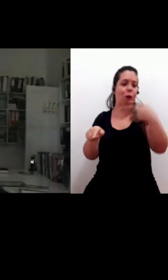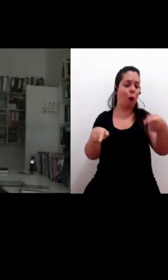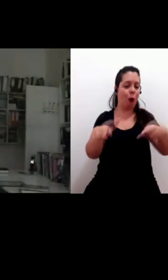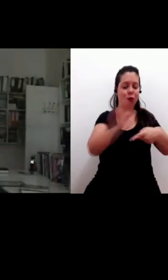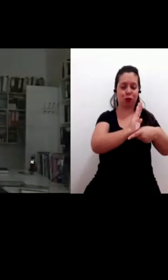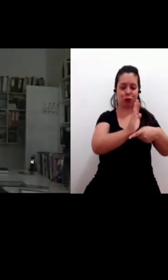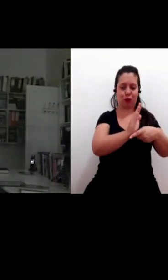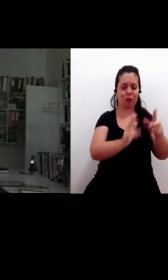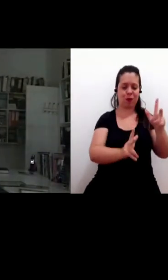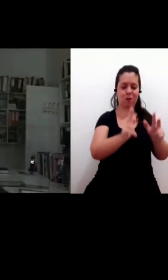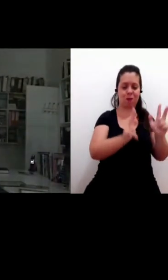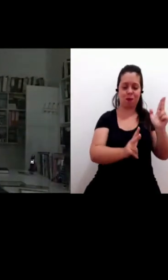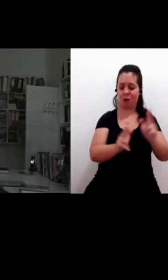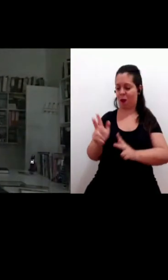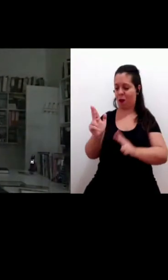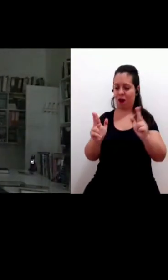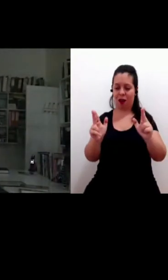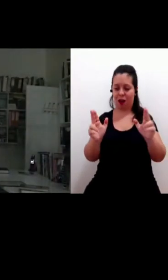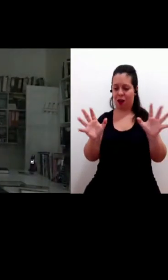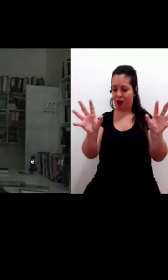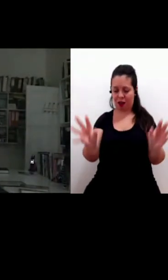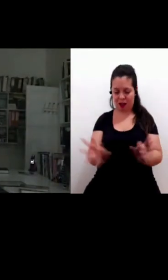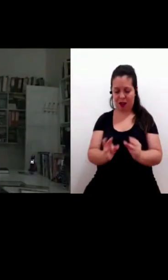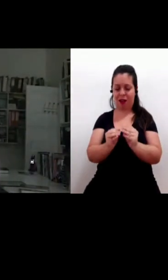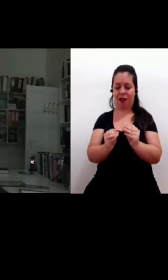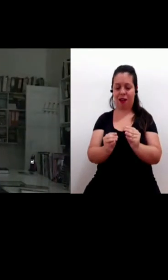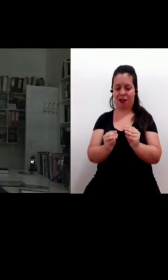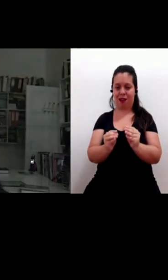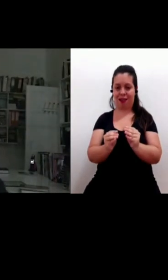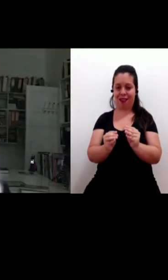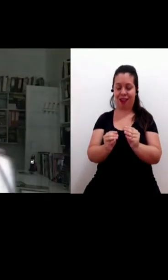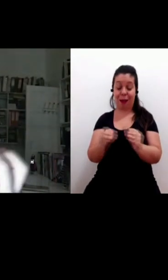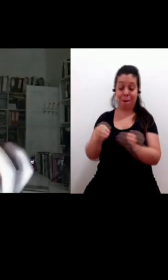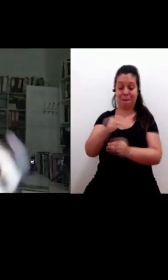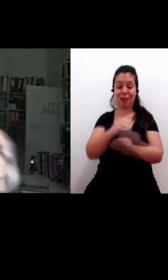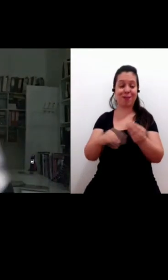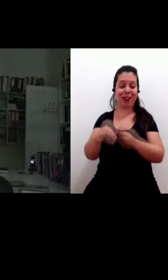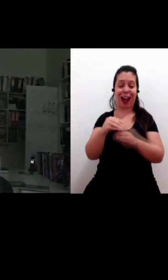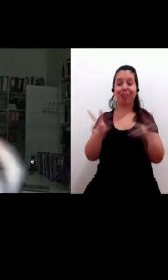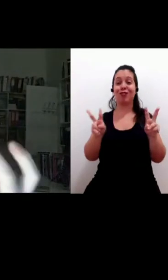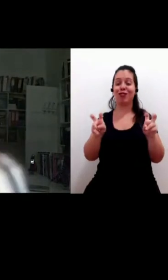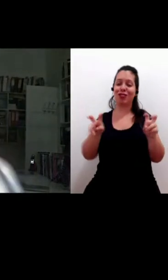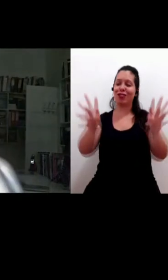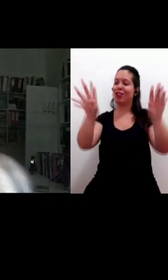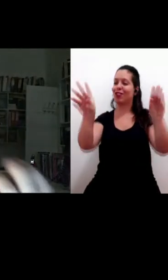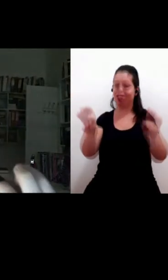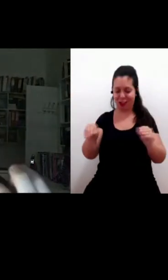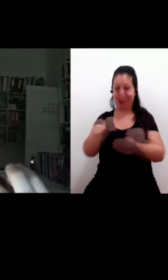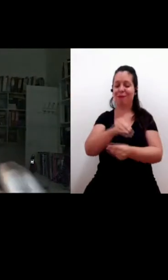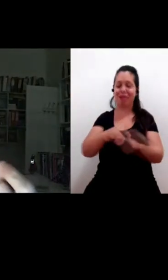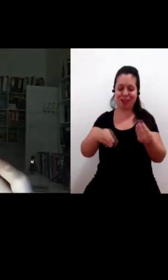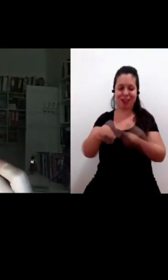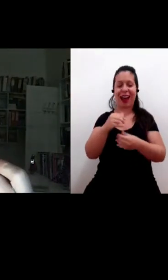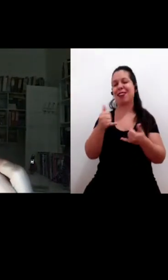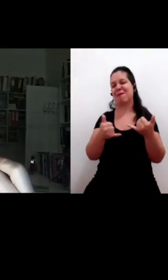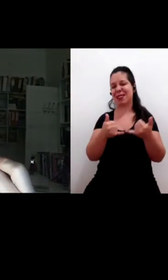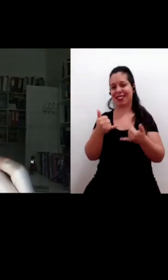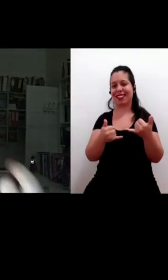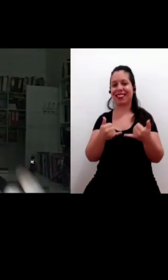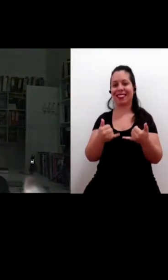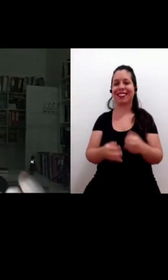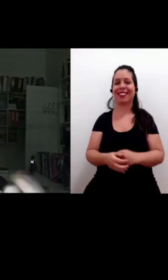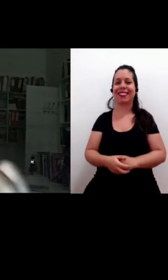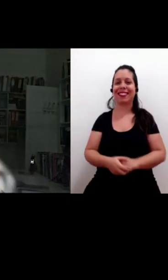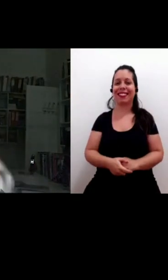make a third film called Bigger Than the Shining, combined the two. And so together they're about masculinity